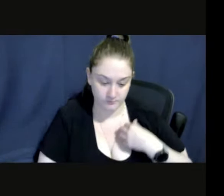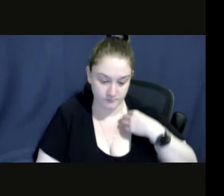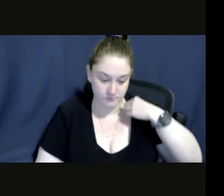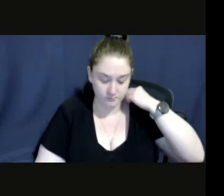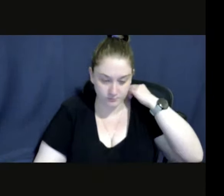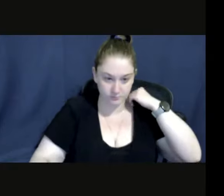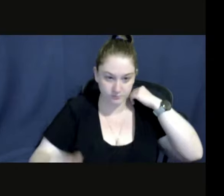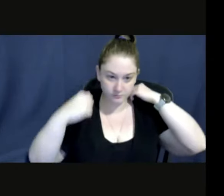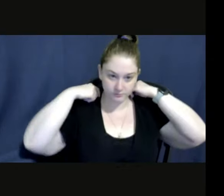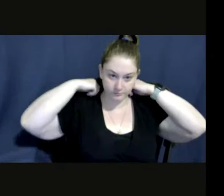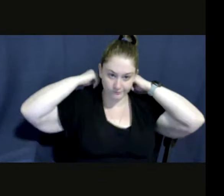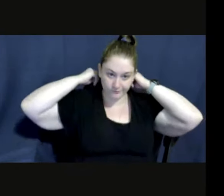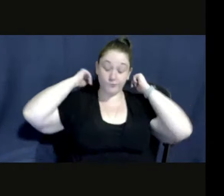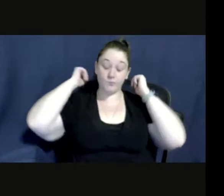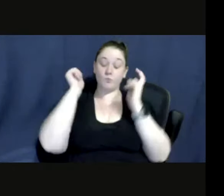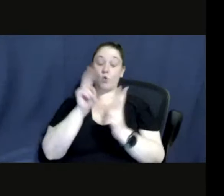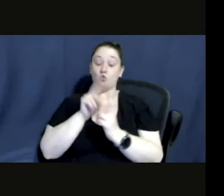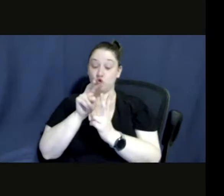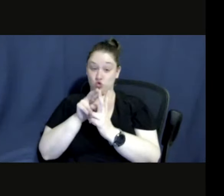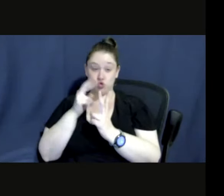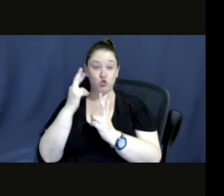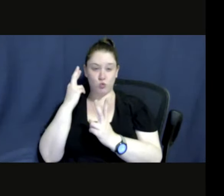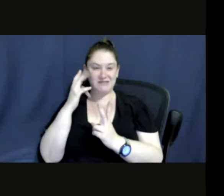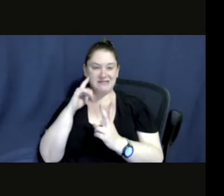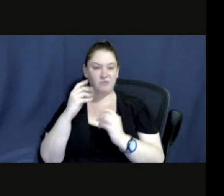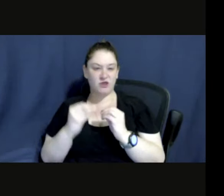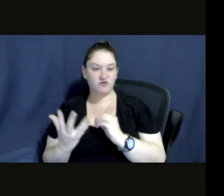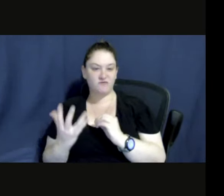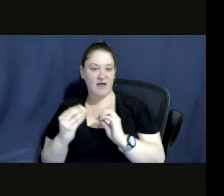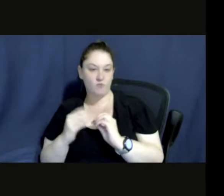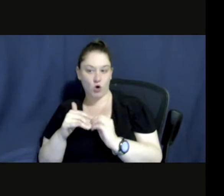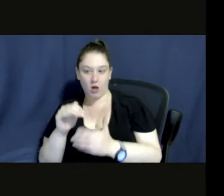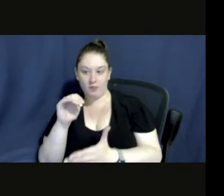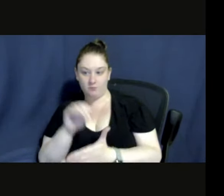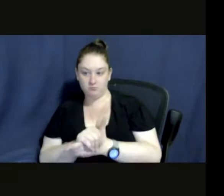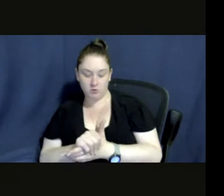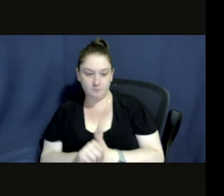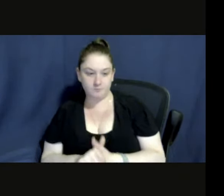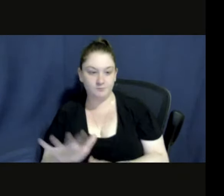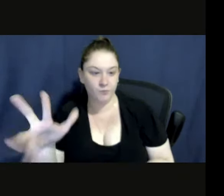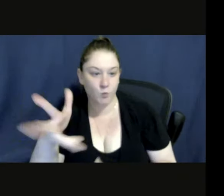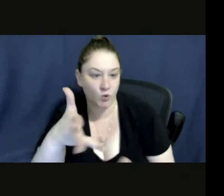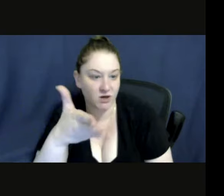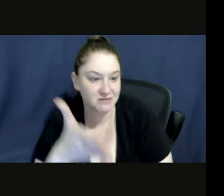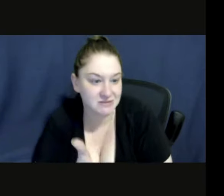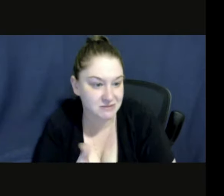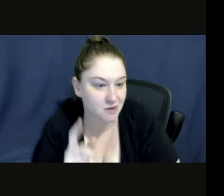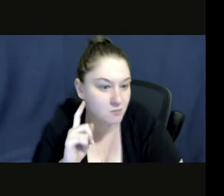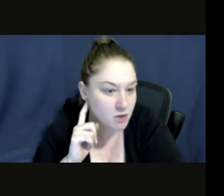Those are two reasons. There's five others listed there on the back. Josh, you can stop and do screen